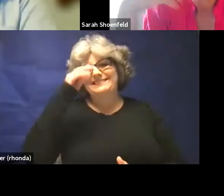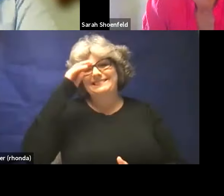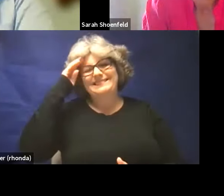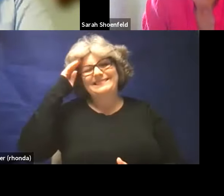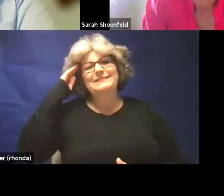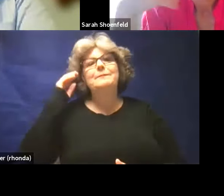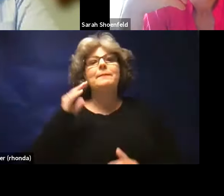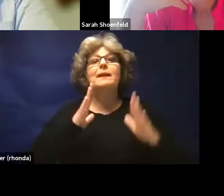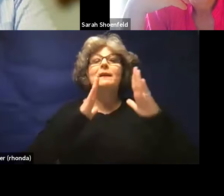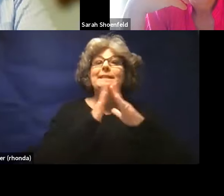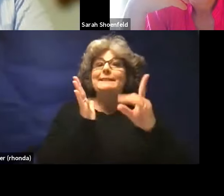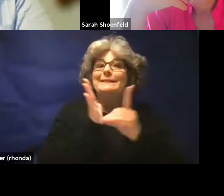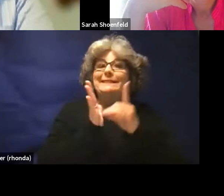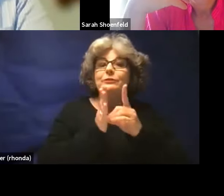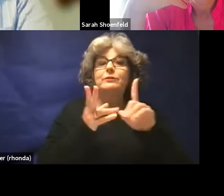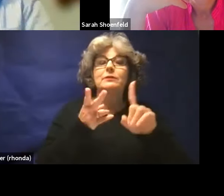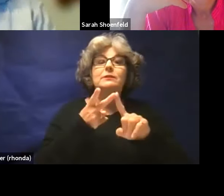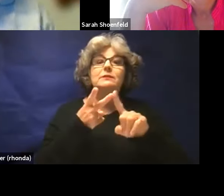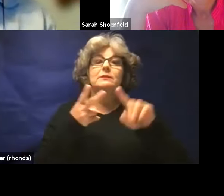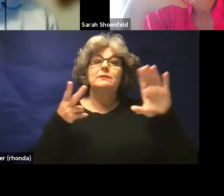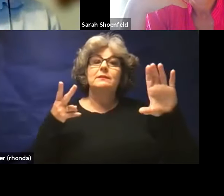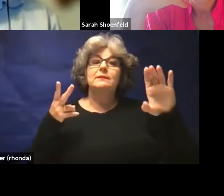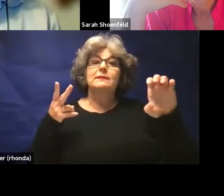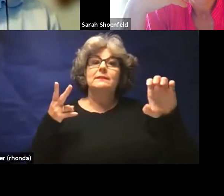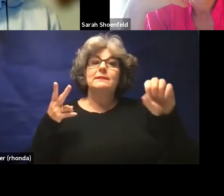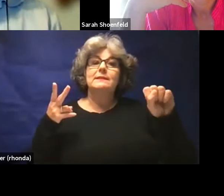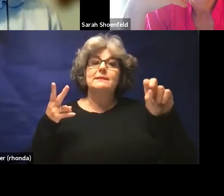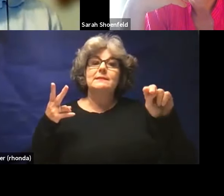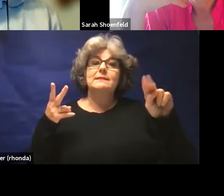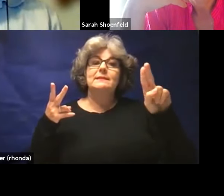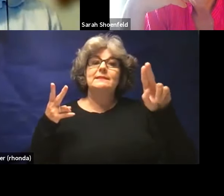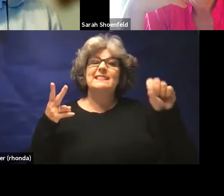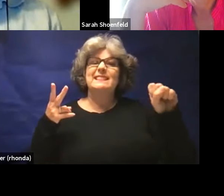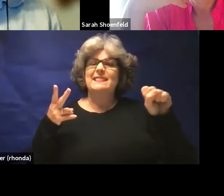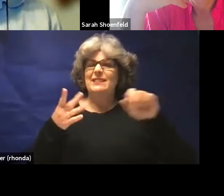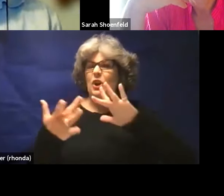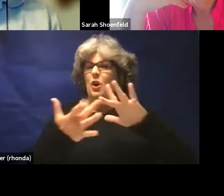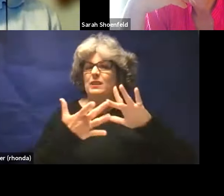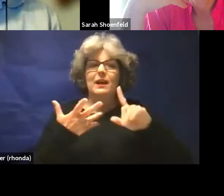The city directories, the census is online. You can get to